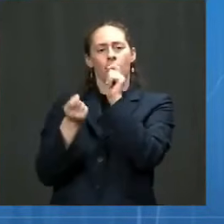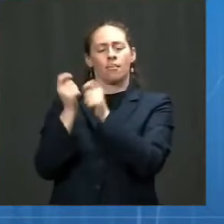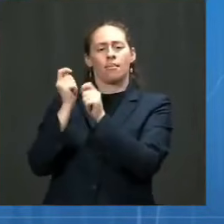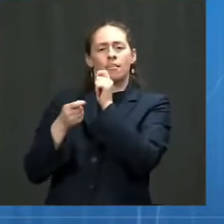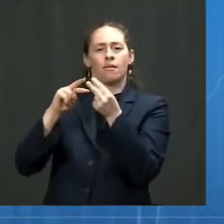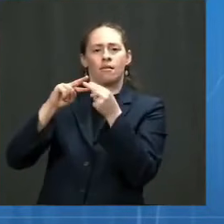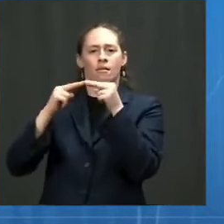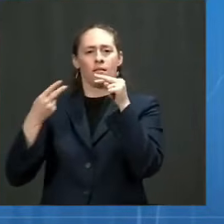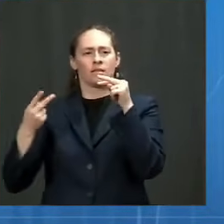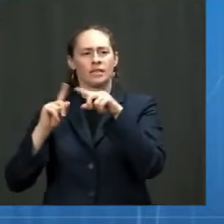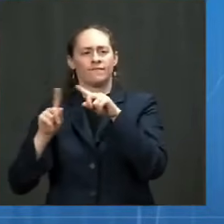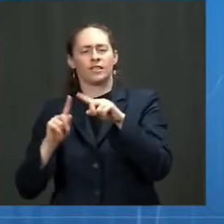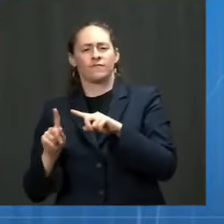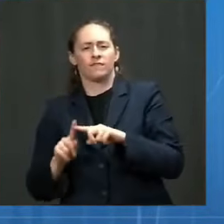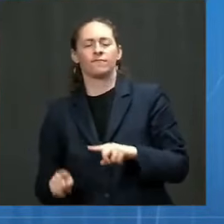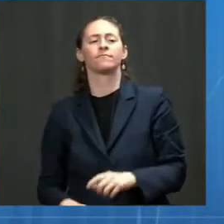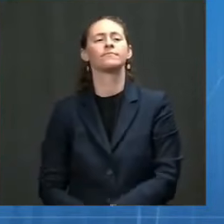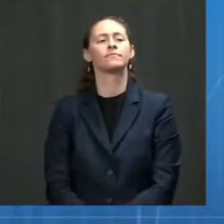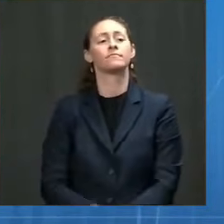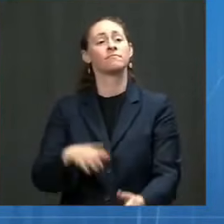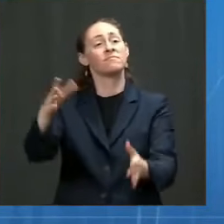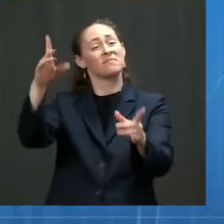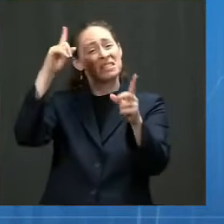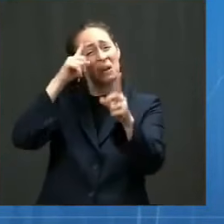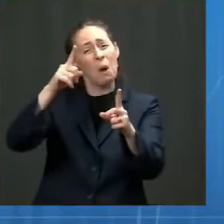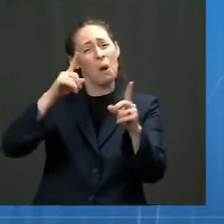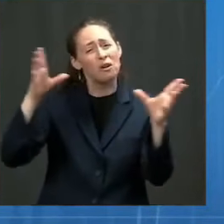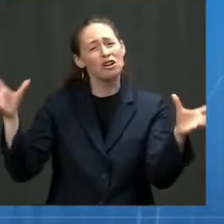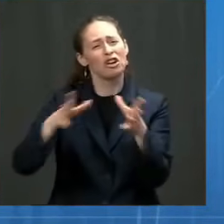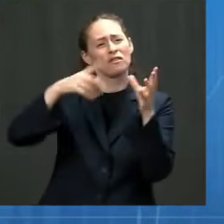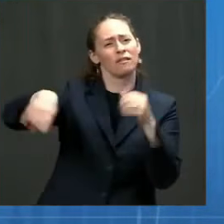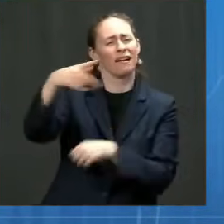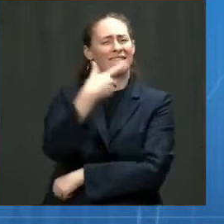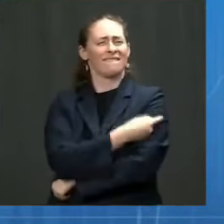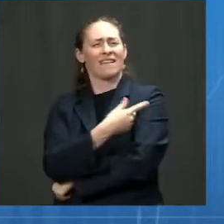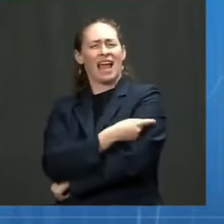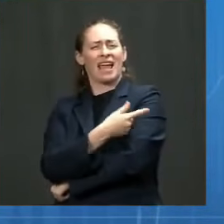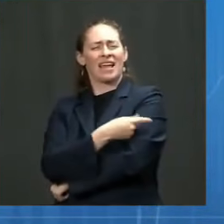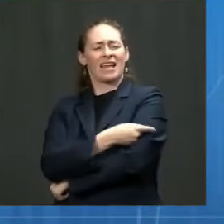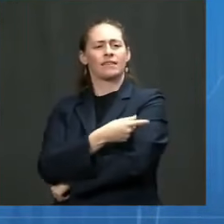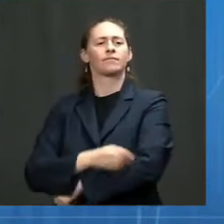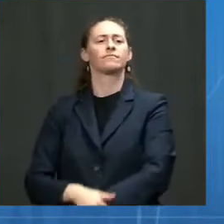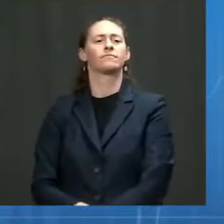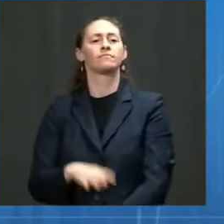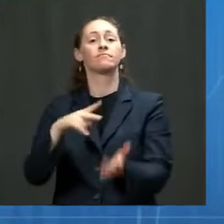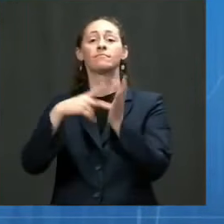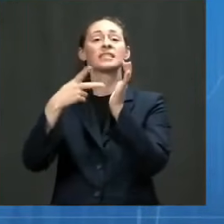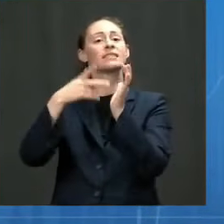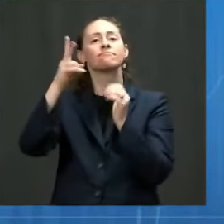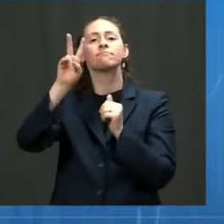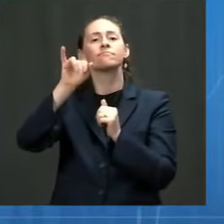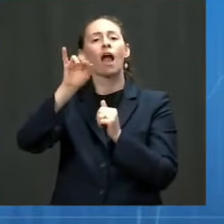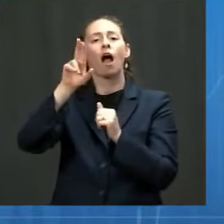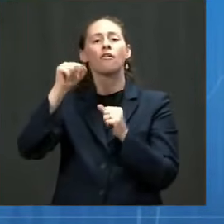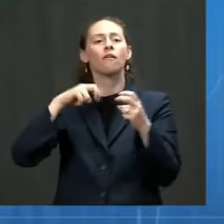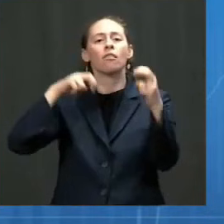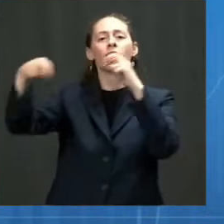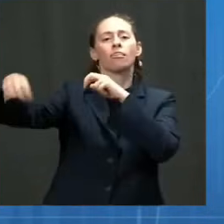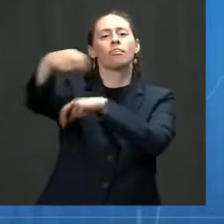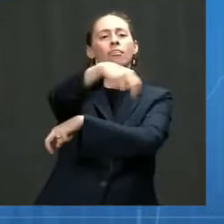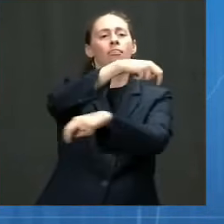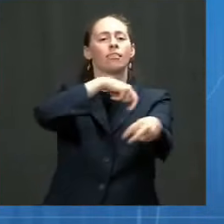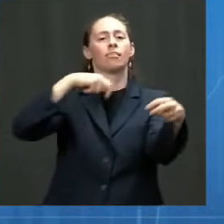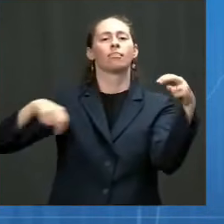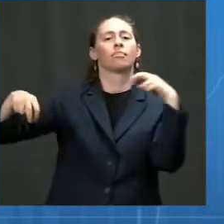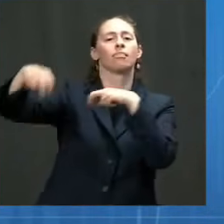can to not allow the virus to continue to circulate in the community, giving it ample time